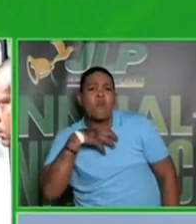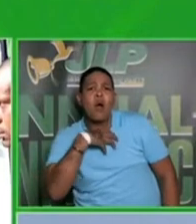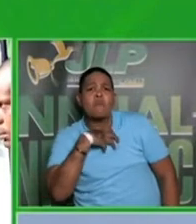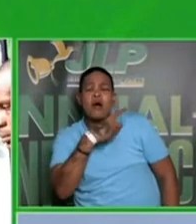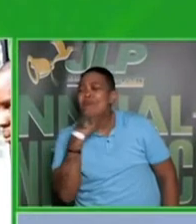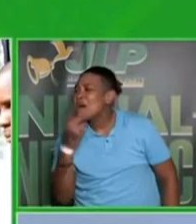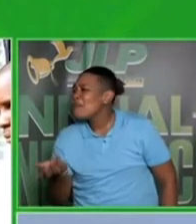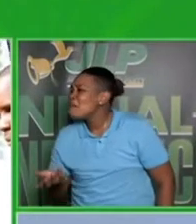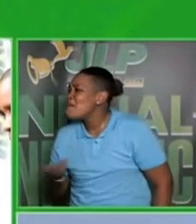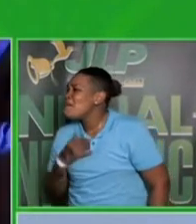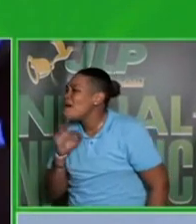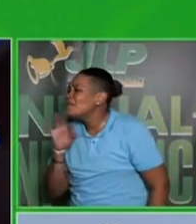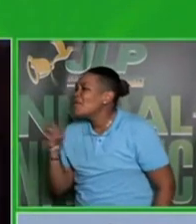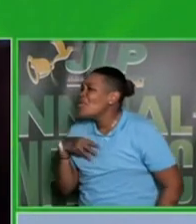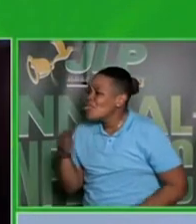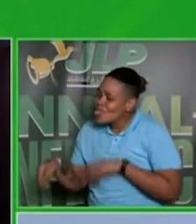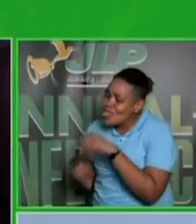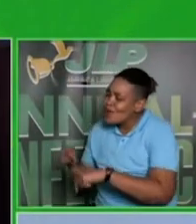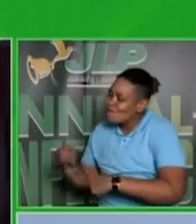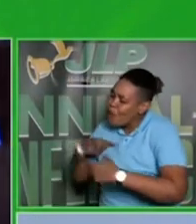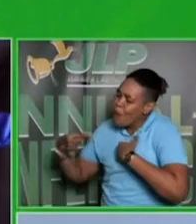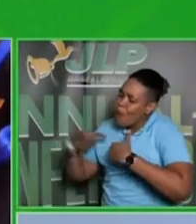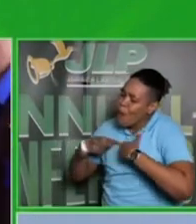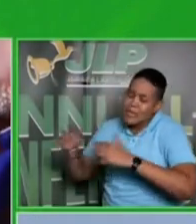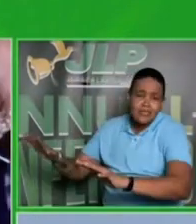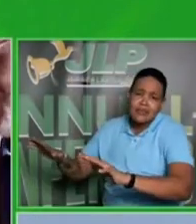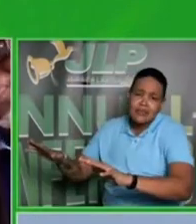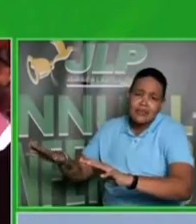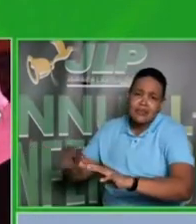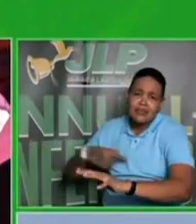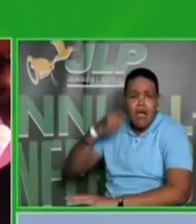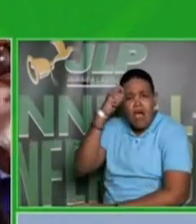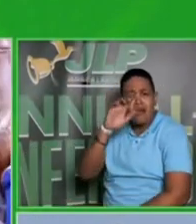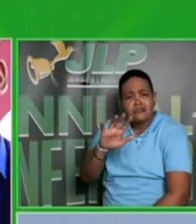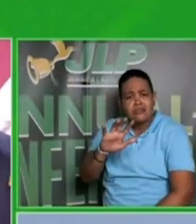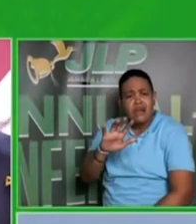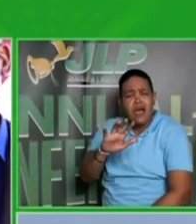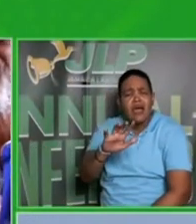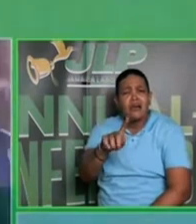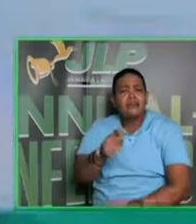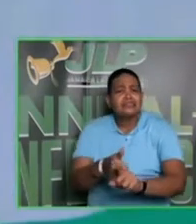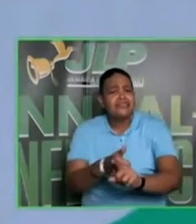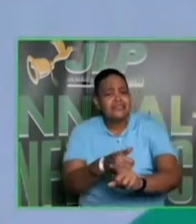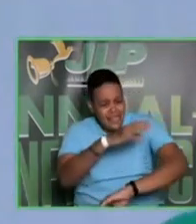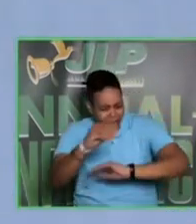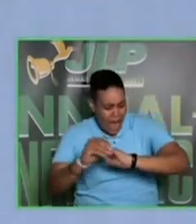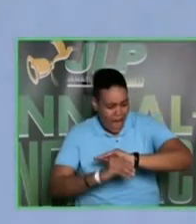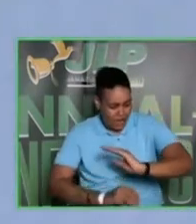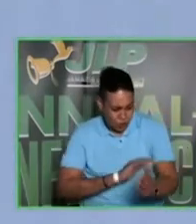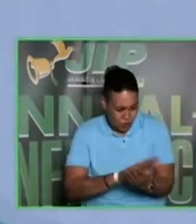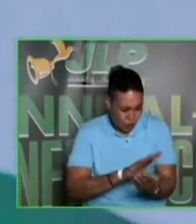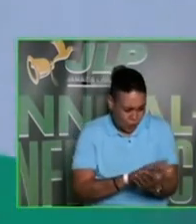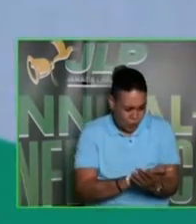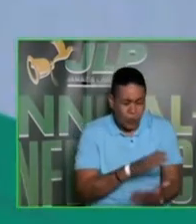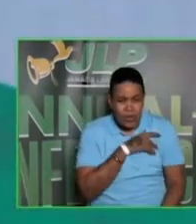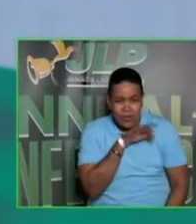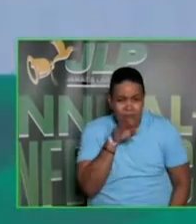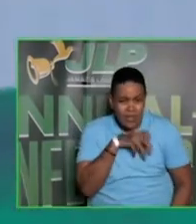fees. I understand that the cost that the schools face to